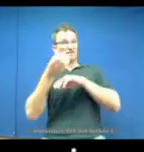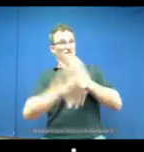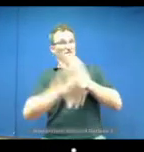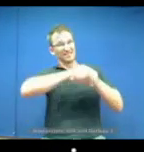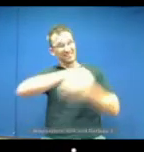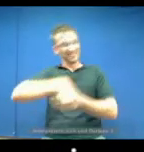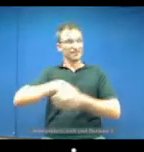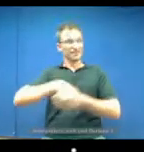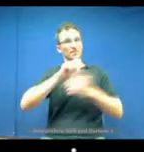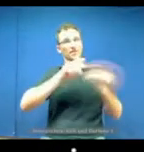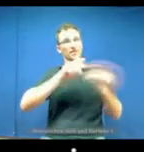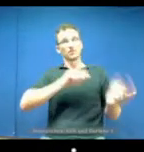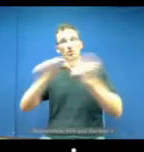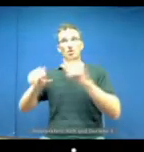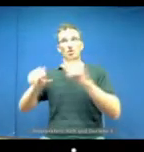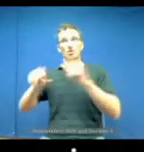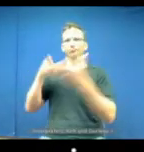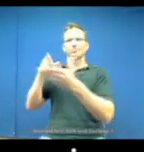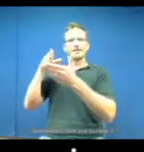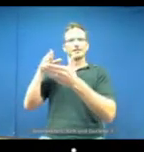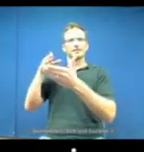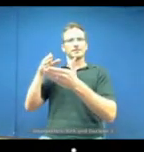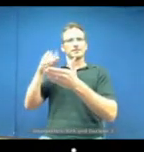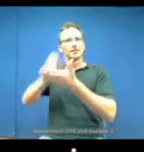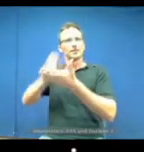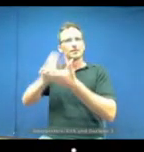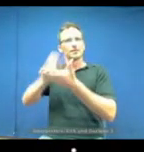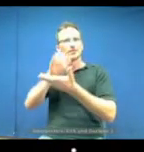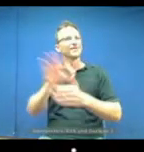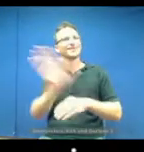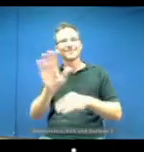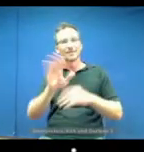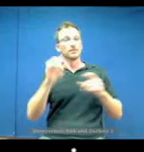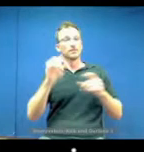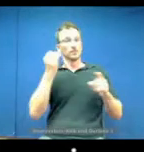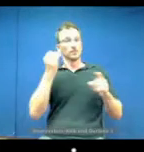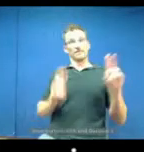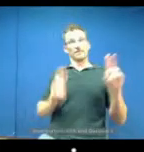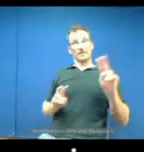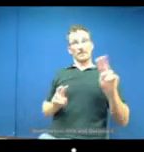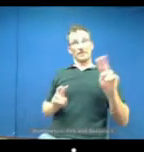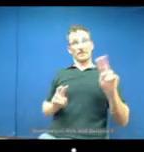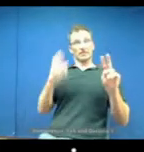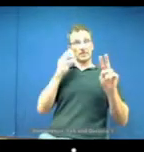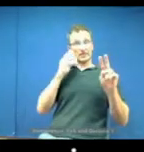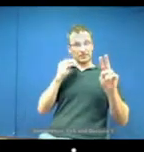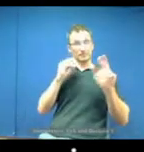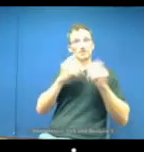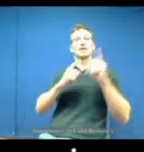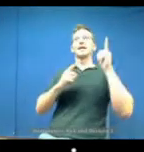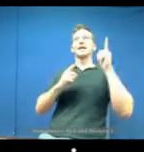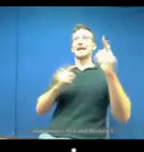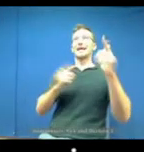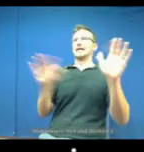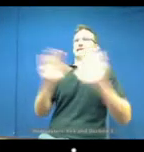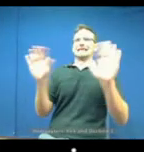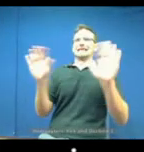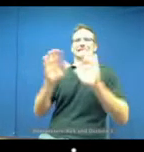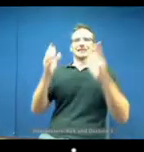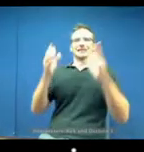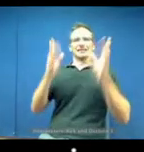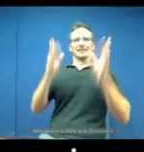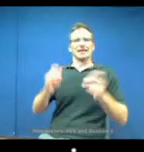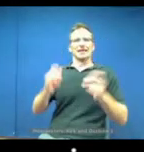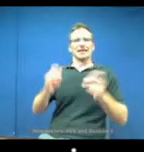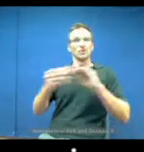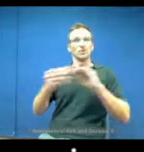So if a victim of domestic violence changed her mind and recanted her story or didn't want to testify, the state